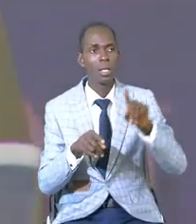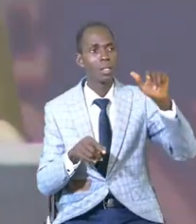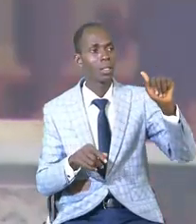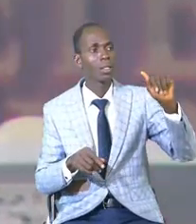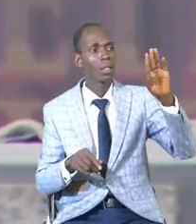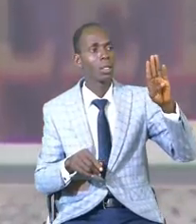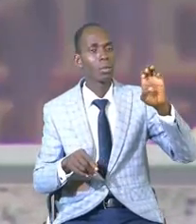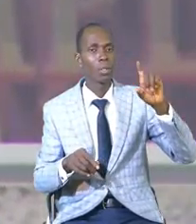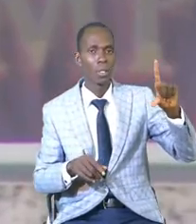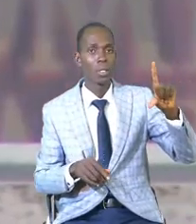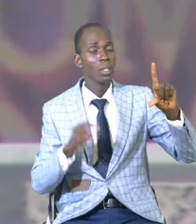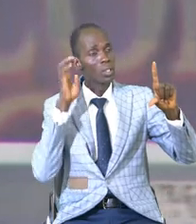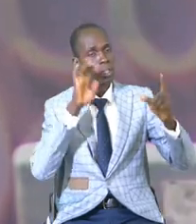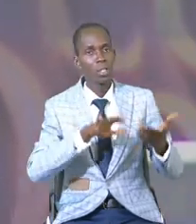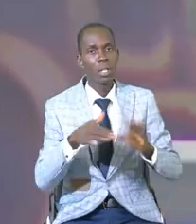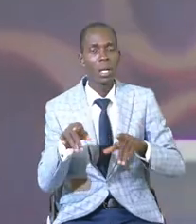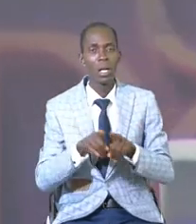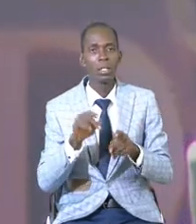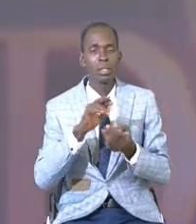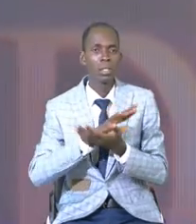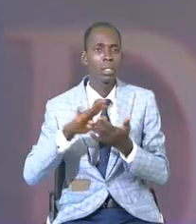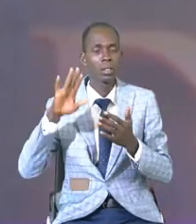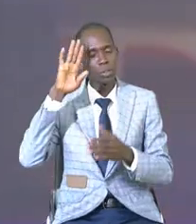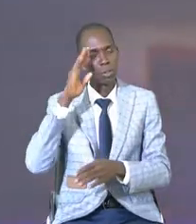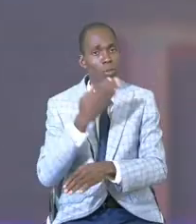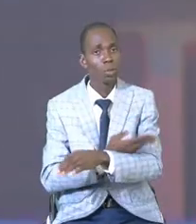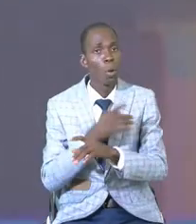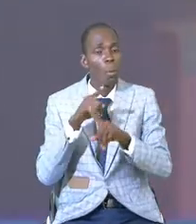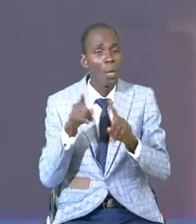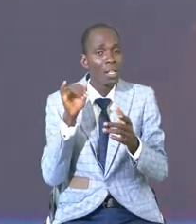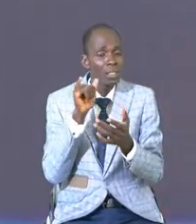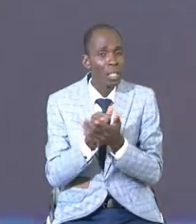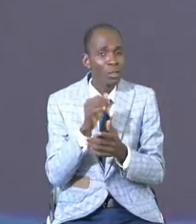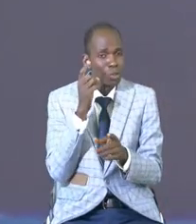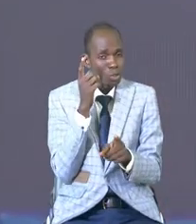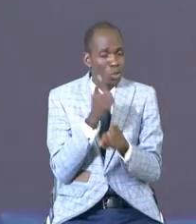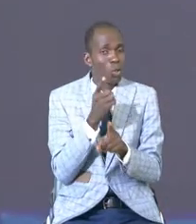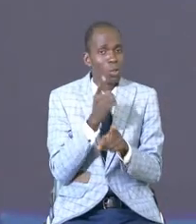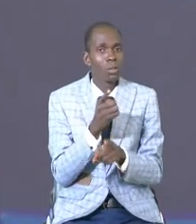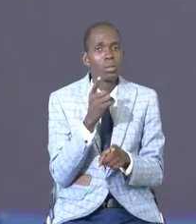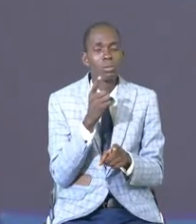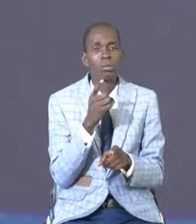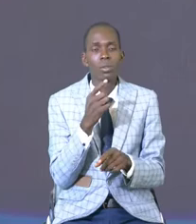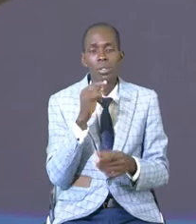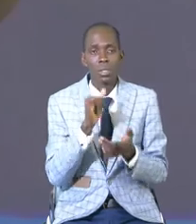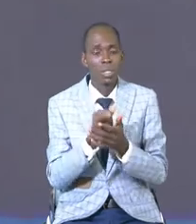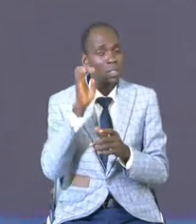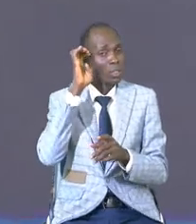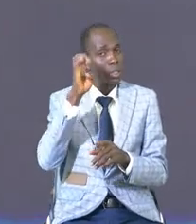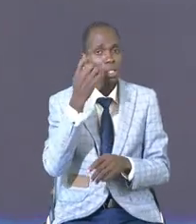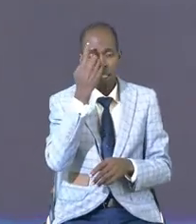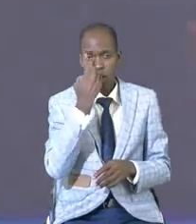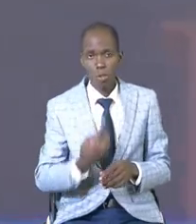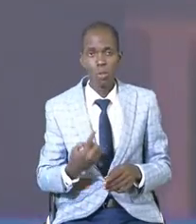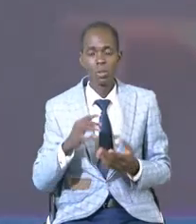died as a righteous man, but that just or the fact that he alone died and went to